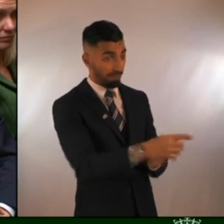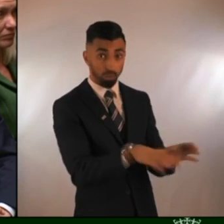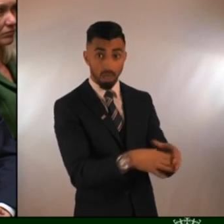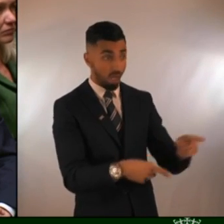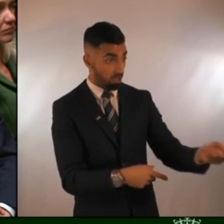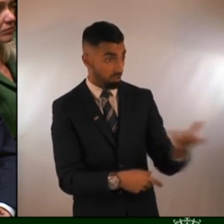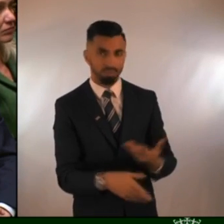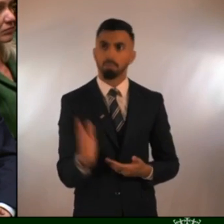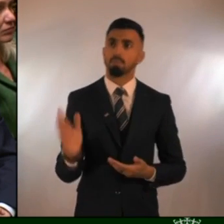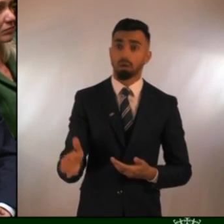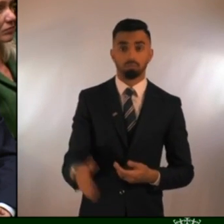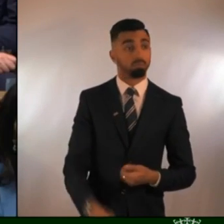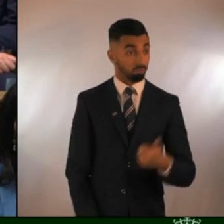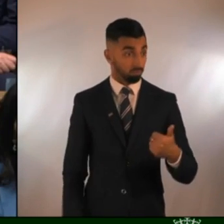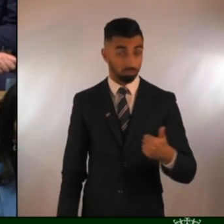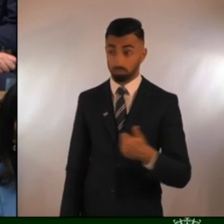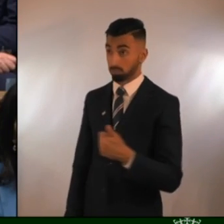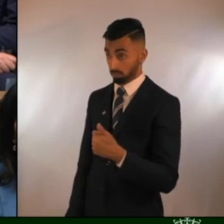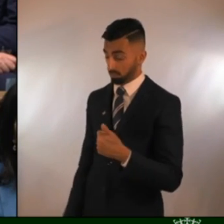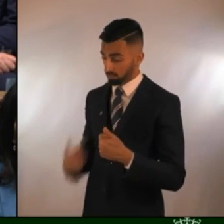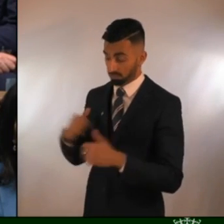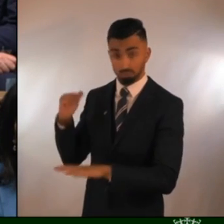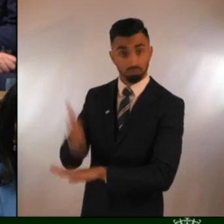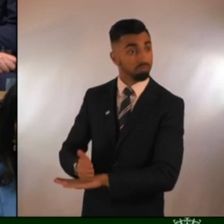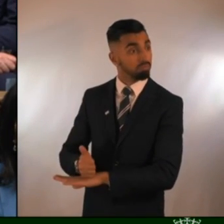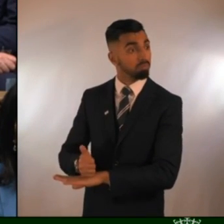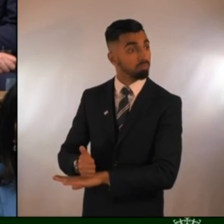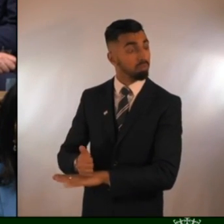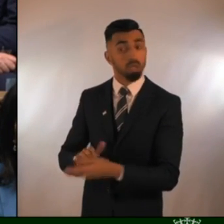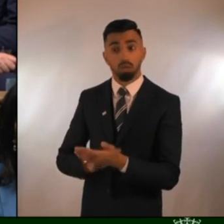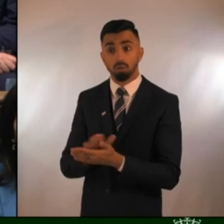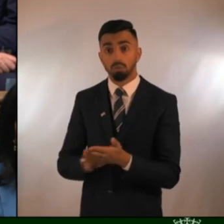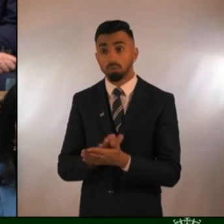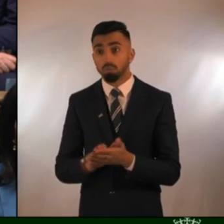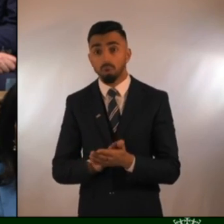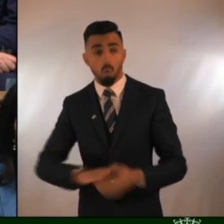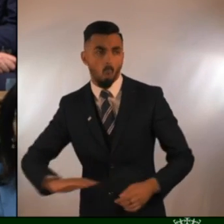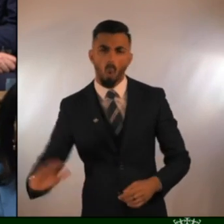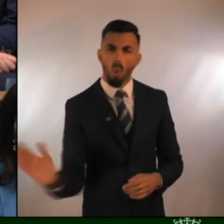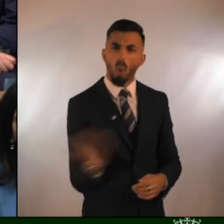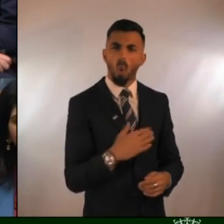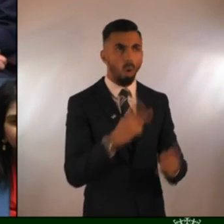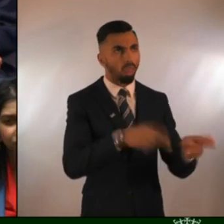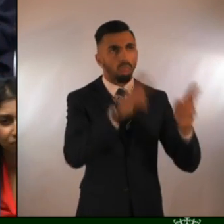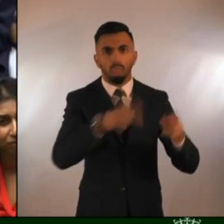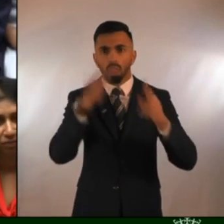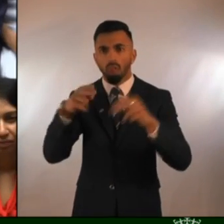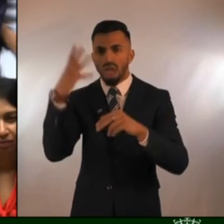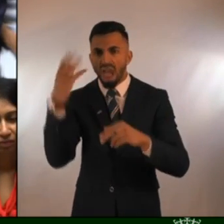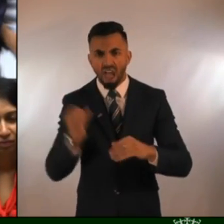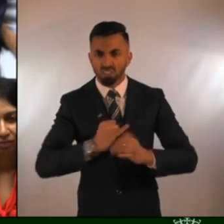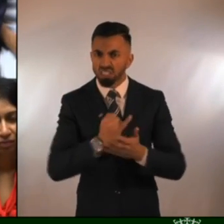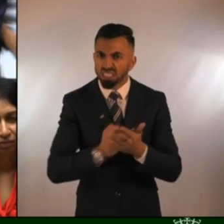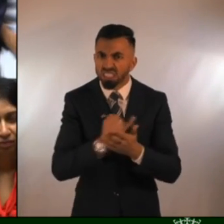go beyond dealing with ACM to make sure that all unsafe combustible cladding will be removed from every private